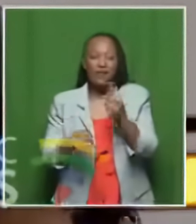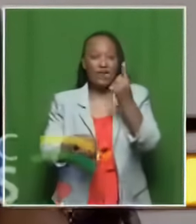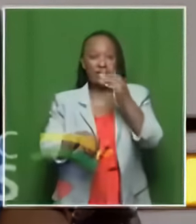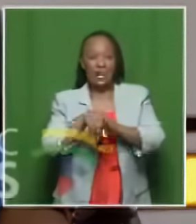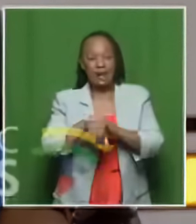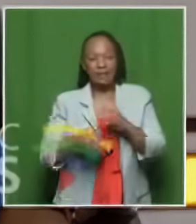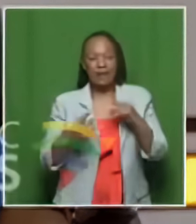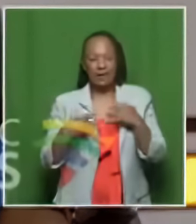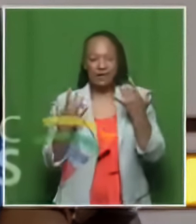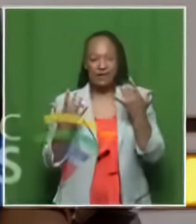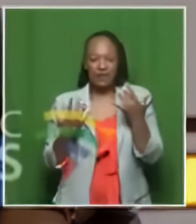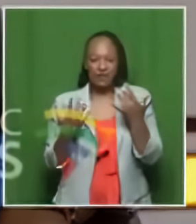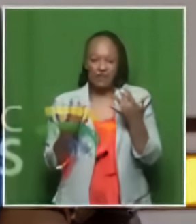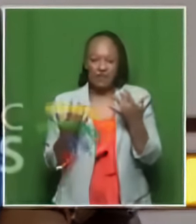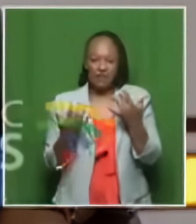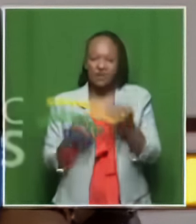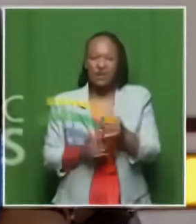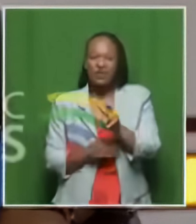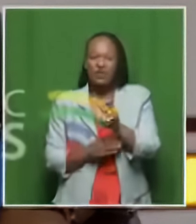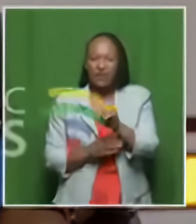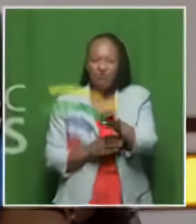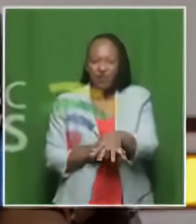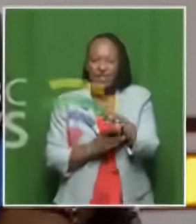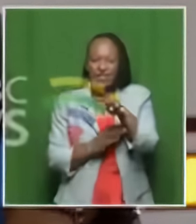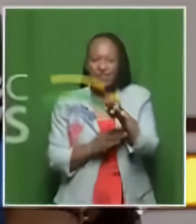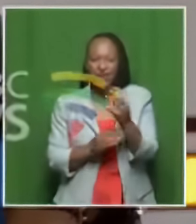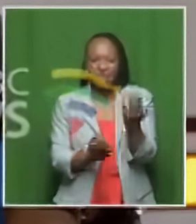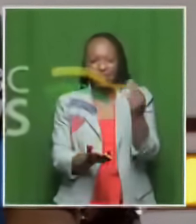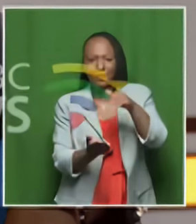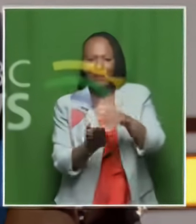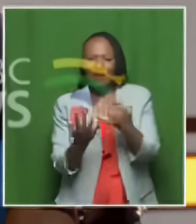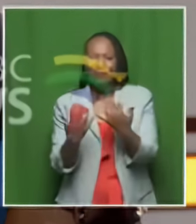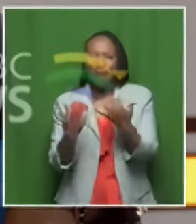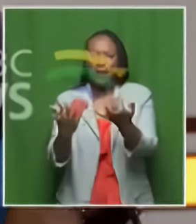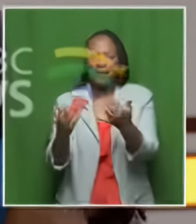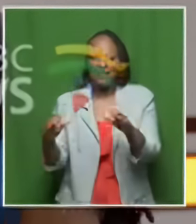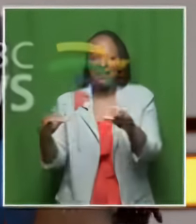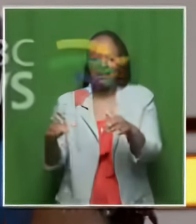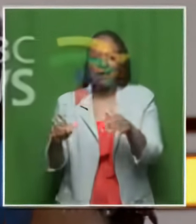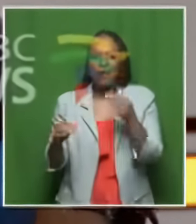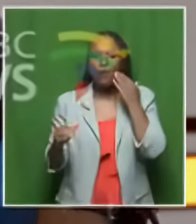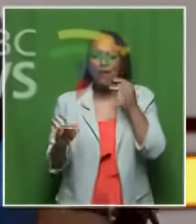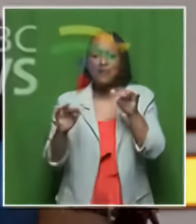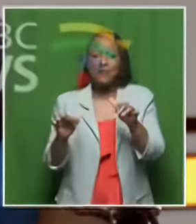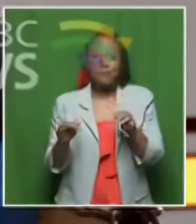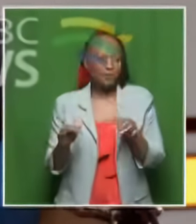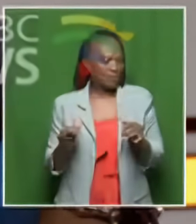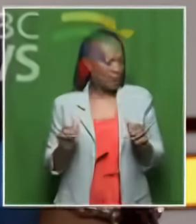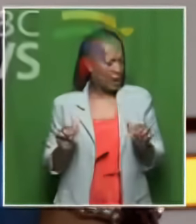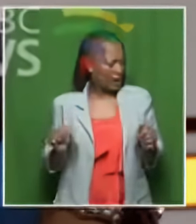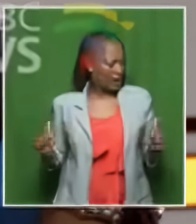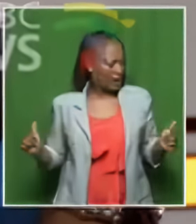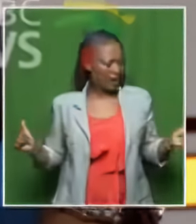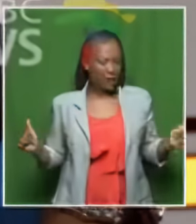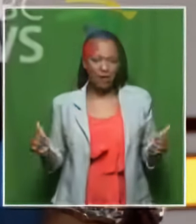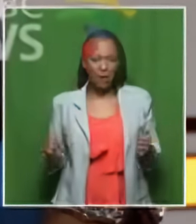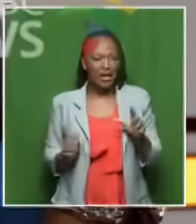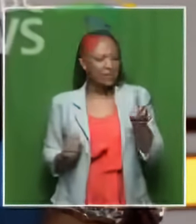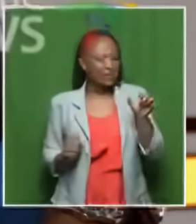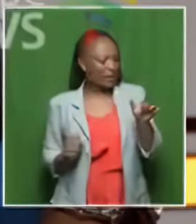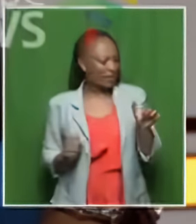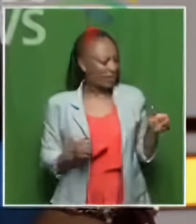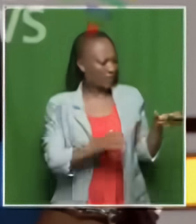first time in my life, was in 2014 when I arrived in Parliament. And then white people were put next to me here in the form of a